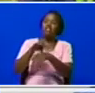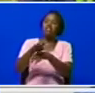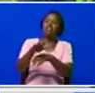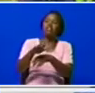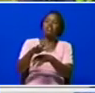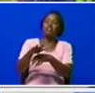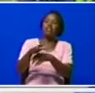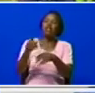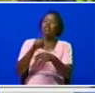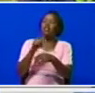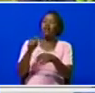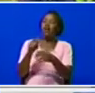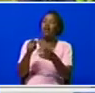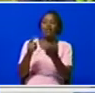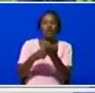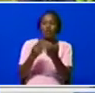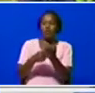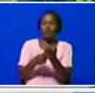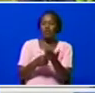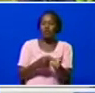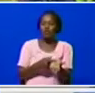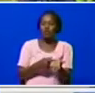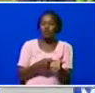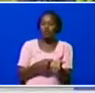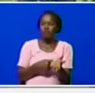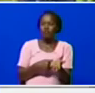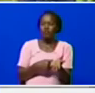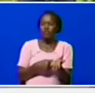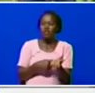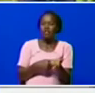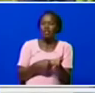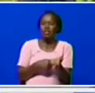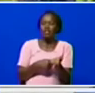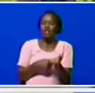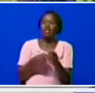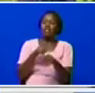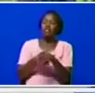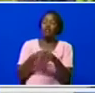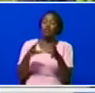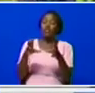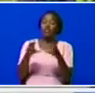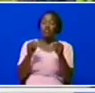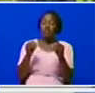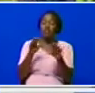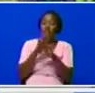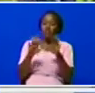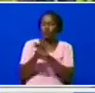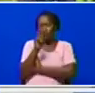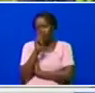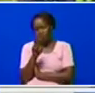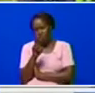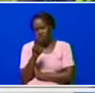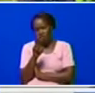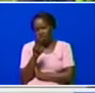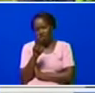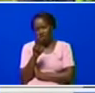tallied up figures so far. Until we get that briefing, we will just be watching, monitoring, keeping